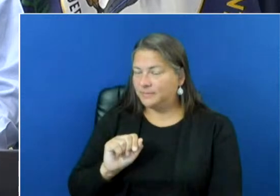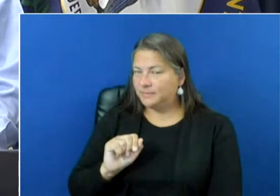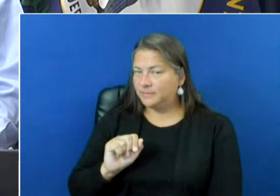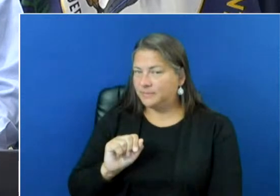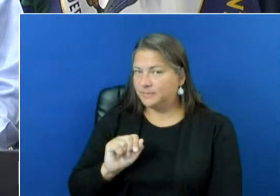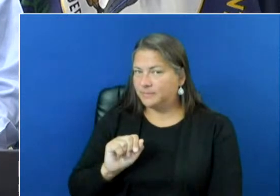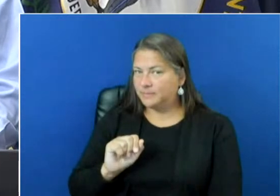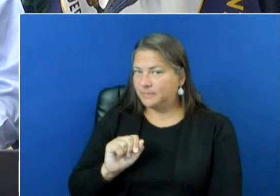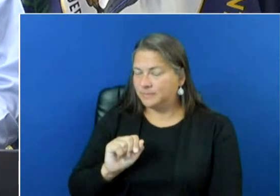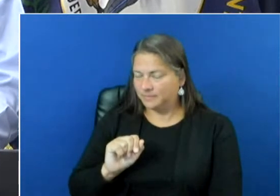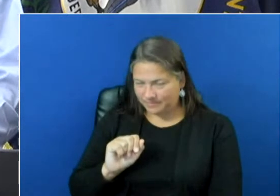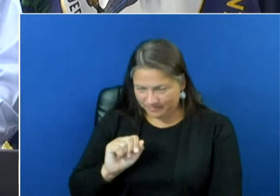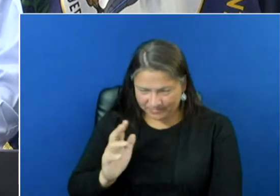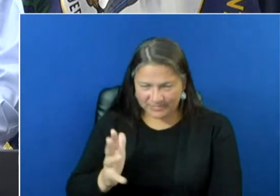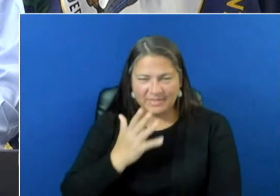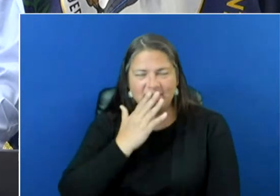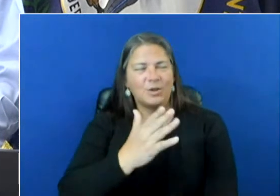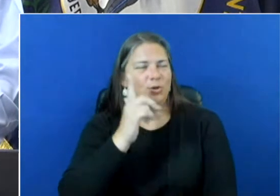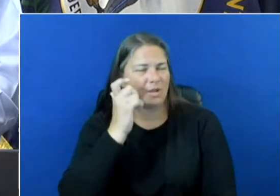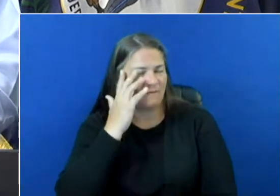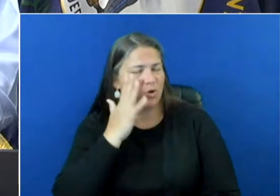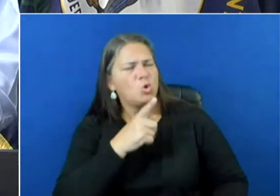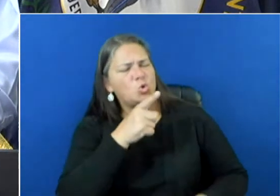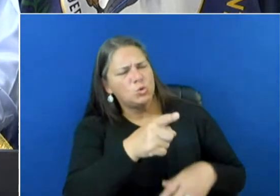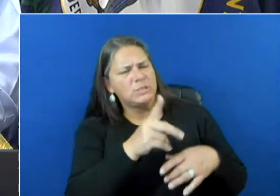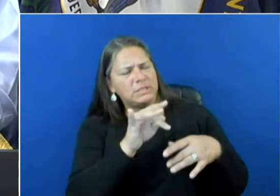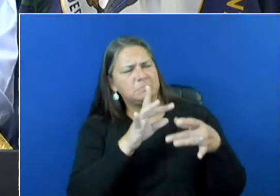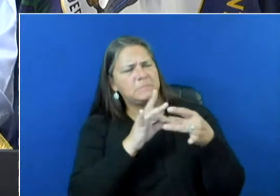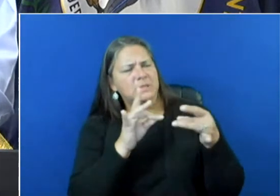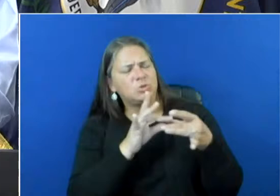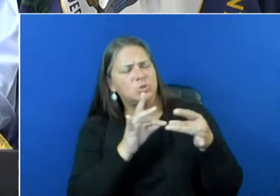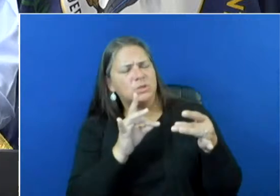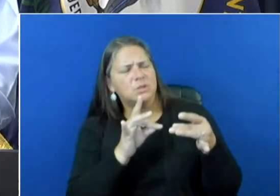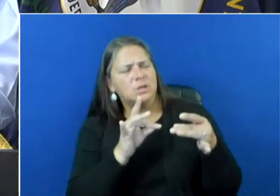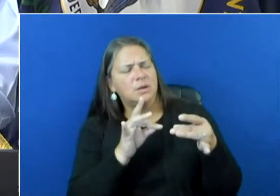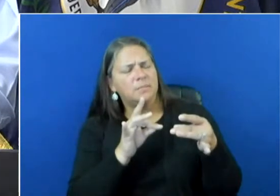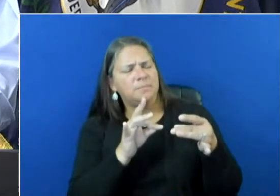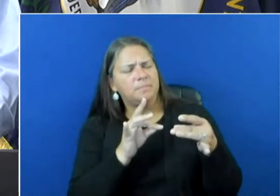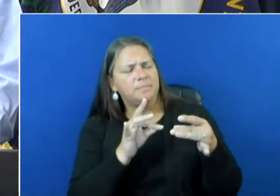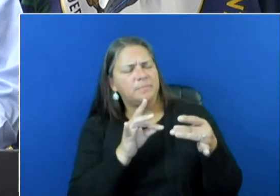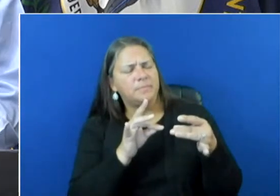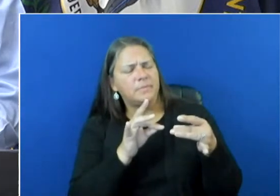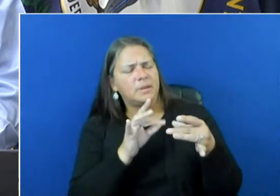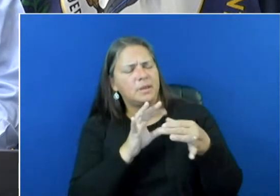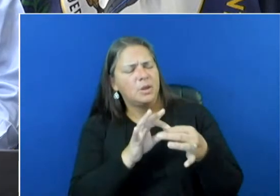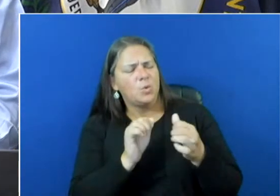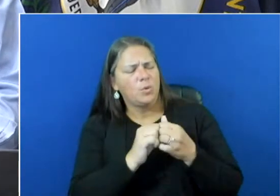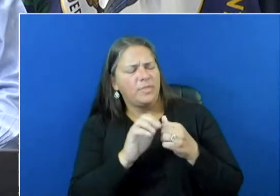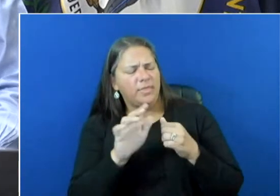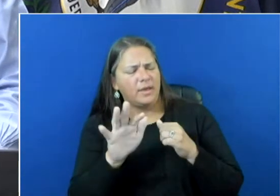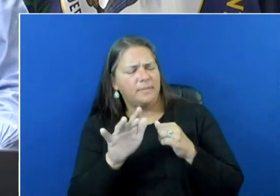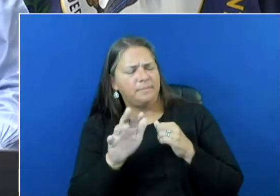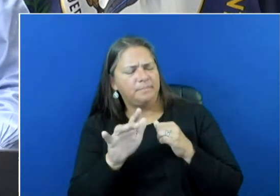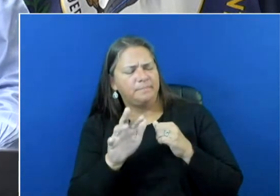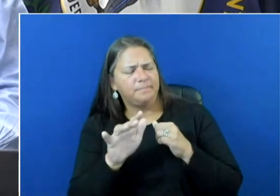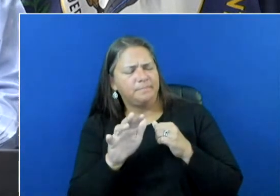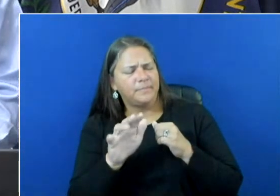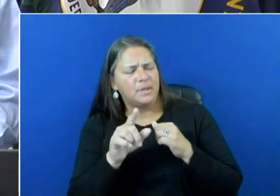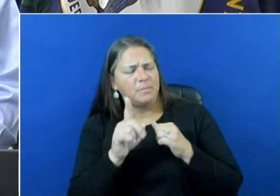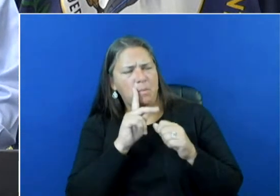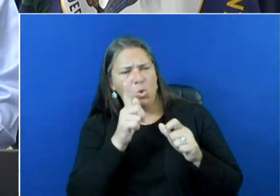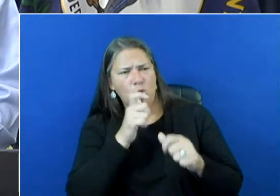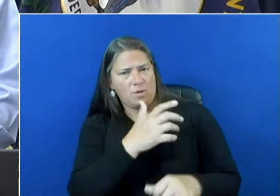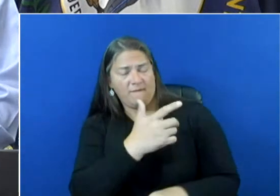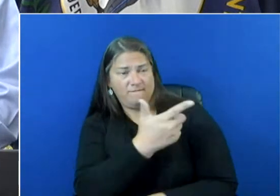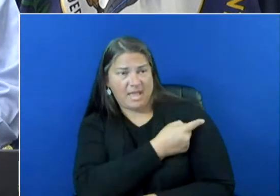Thank you, Governor. You mentioned earlier. You mentioned earlier about the breakdown of those who are vaccinated by age,